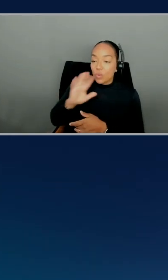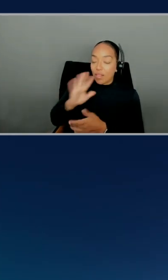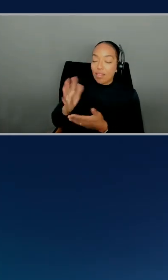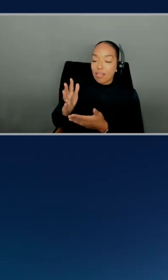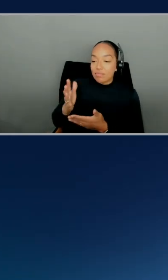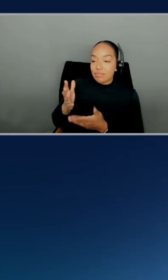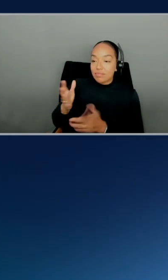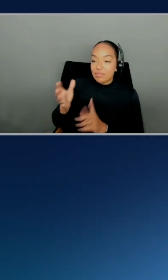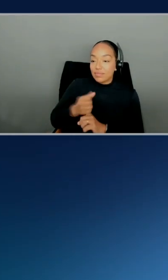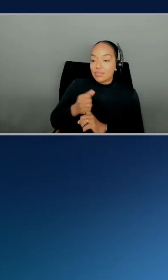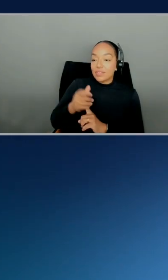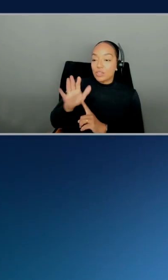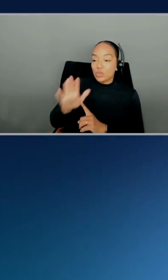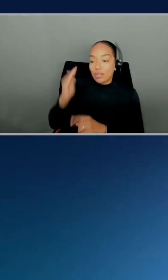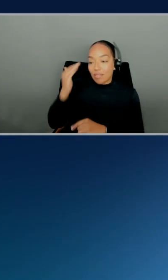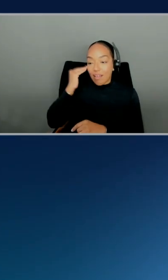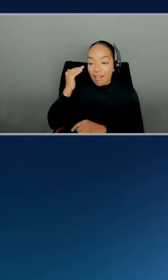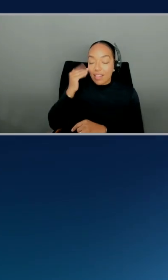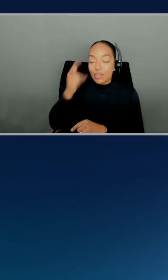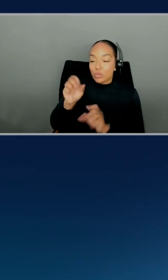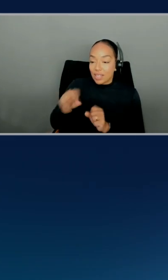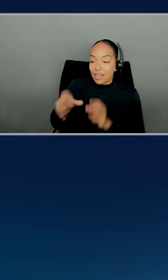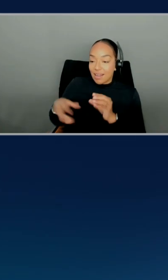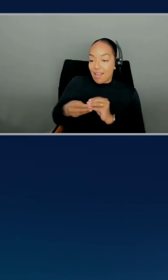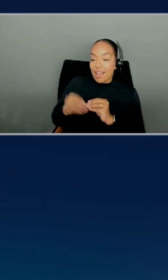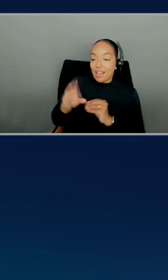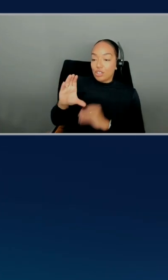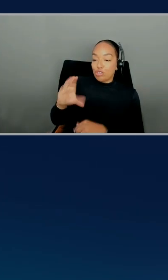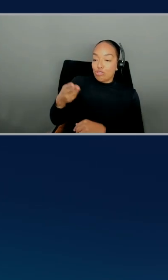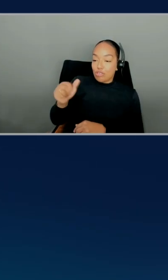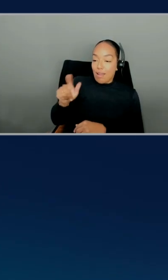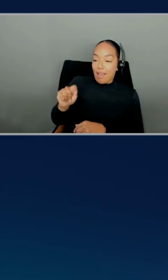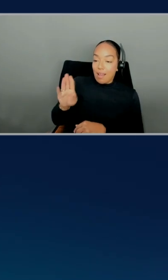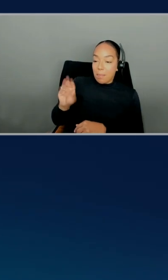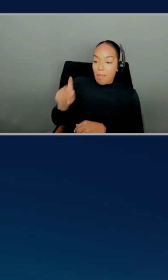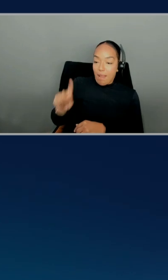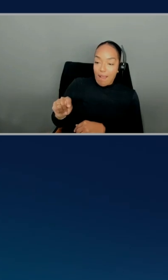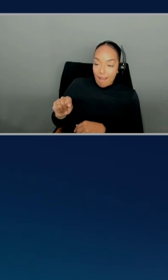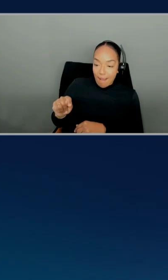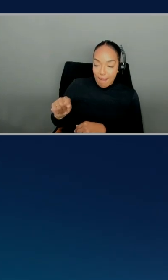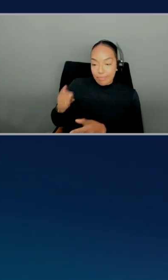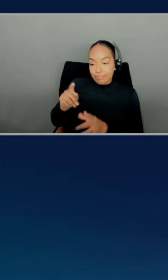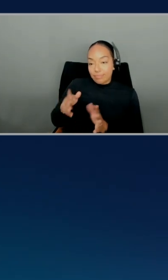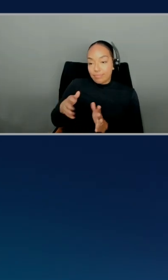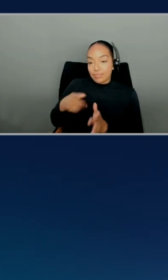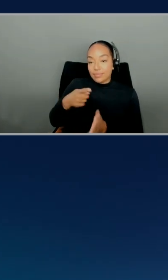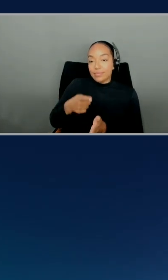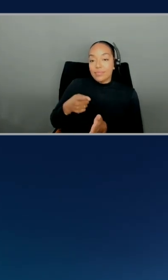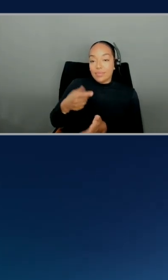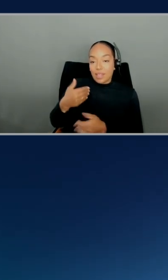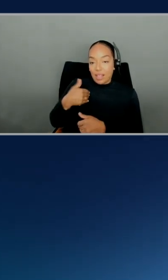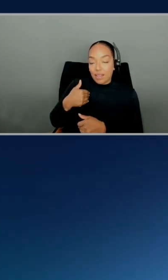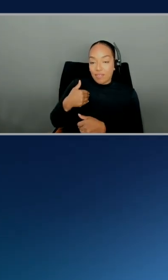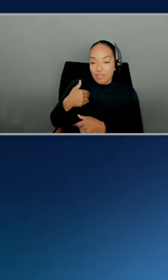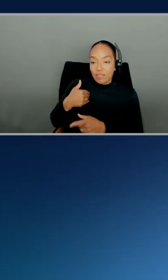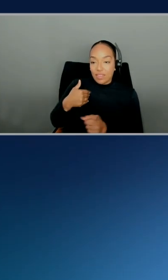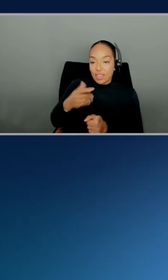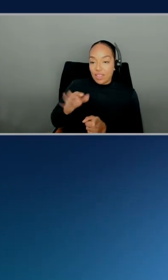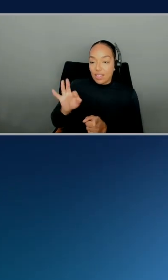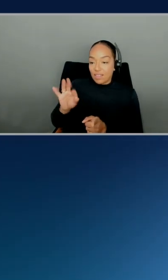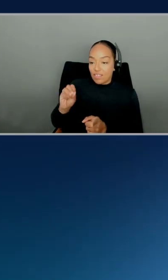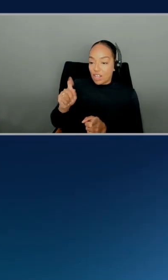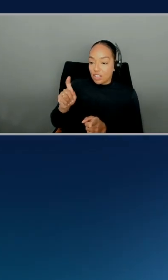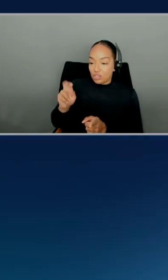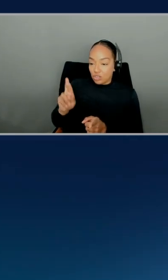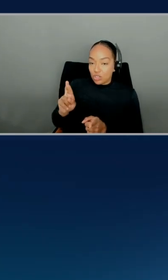can attach a chatbot to it. For example, I built an app for which is a foster advisor, which has a couple of documents uploaded in